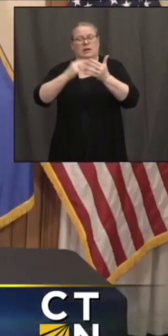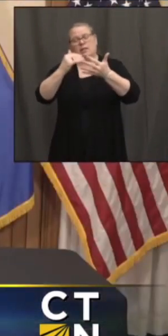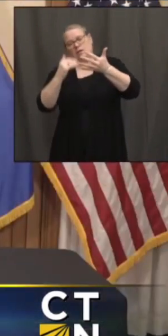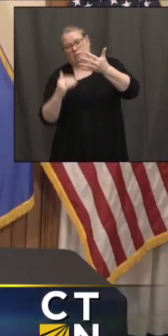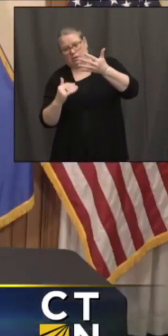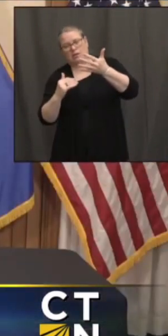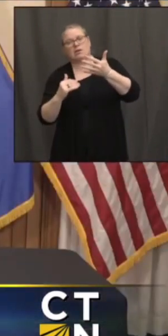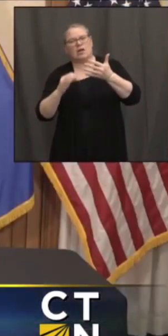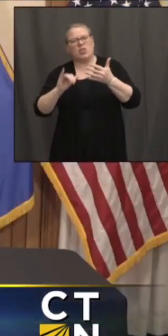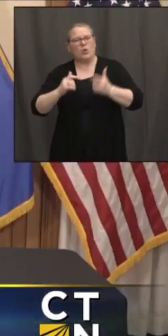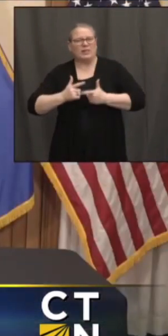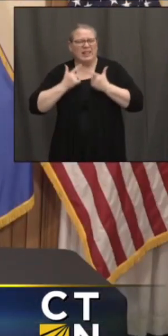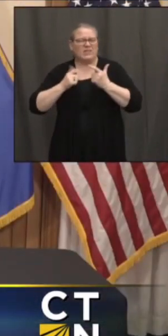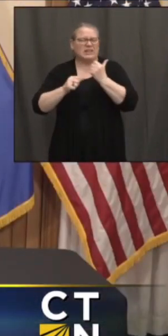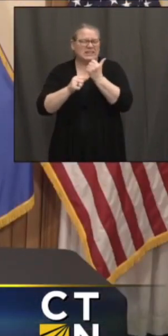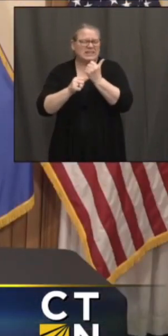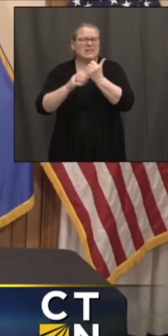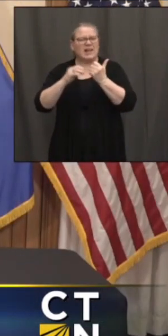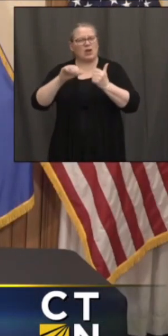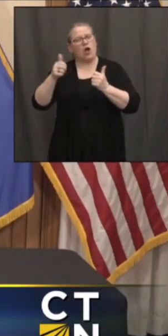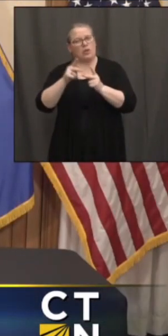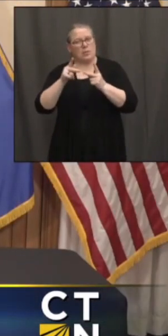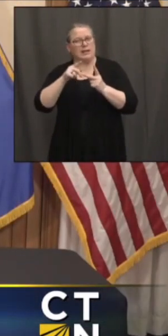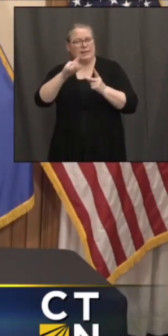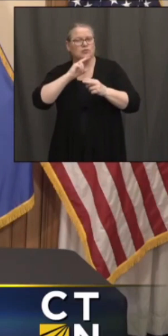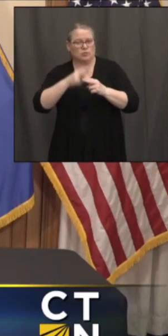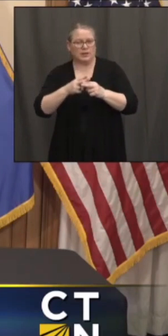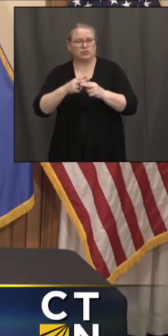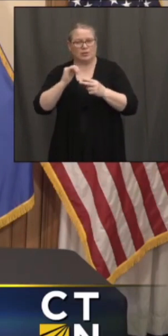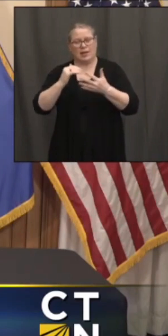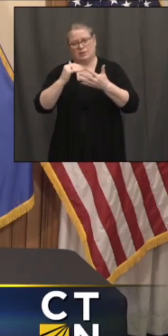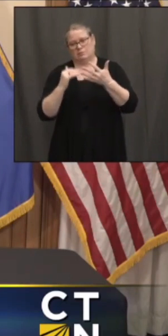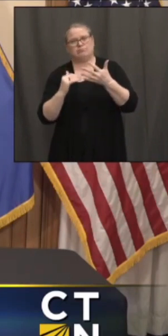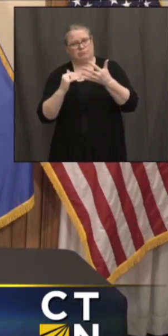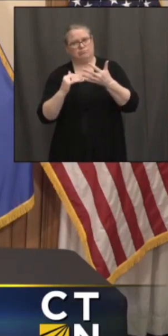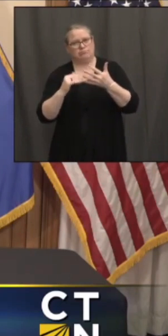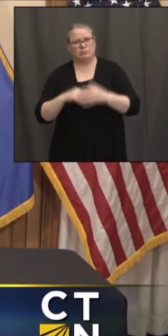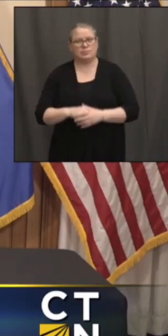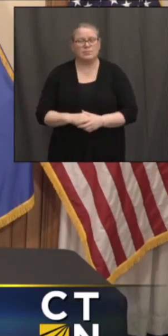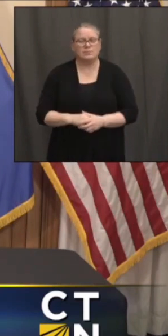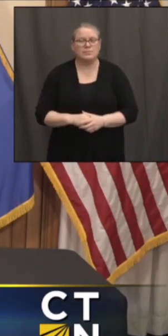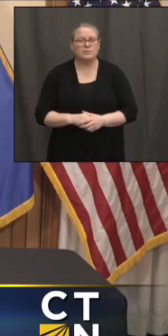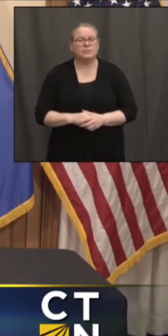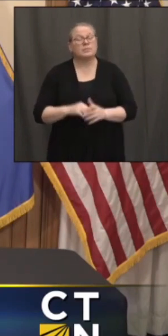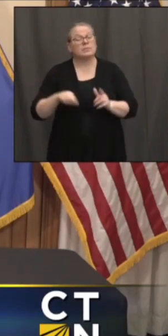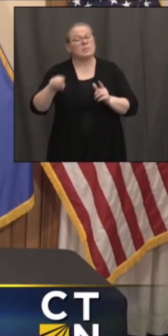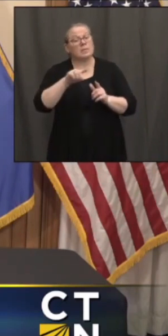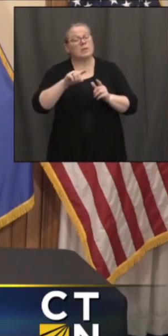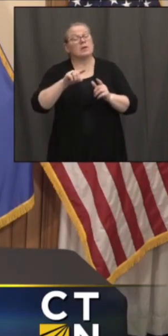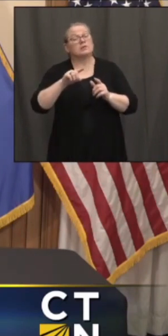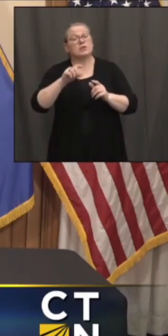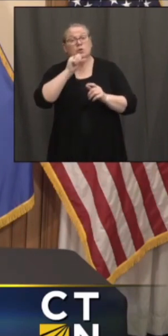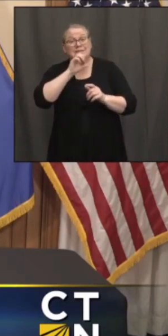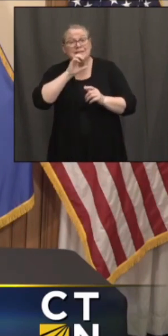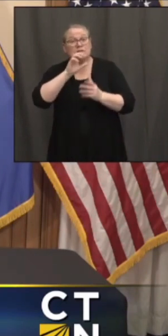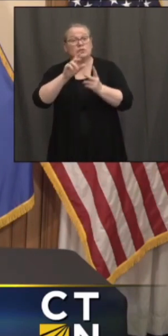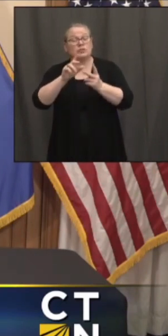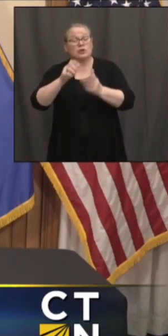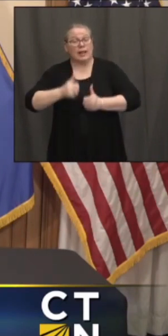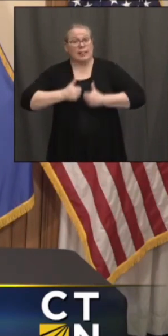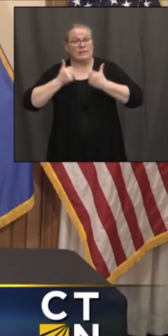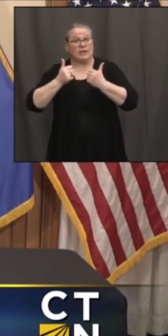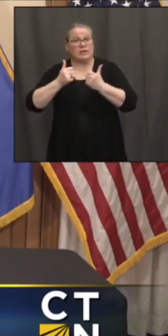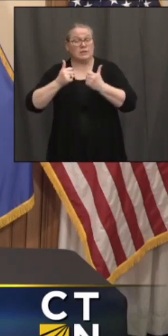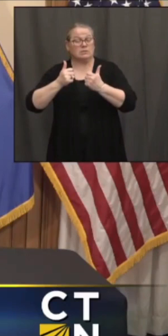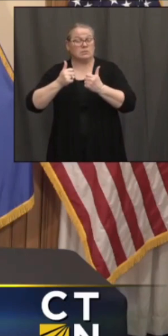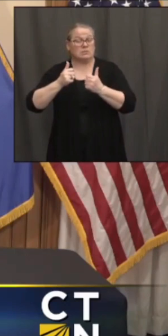Okay, thanks. And for those places that, the senior living facilities that have people over 75 and under 75, when they have